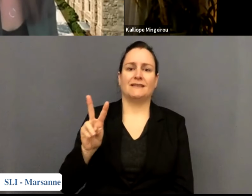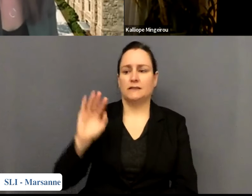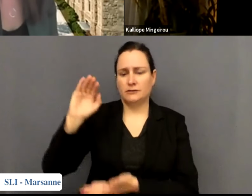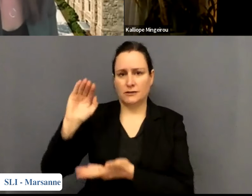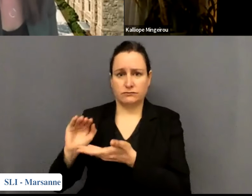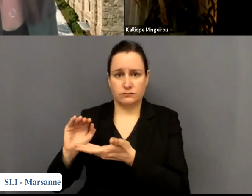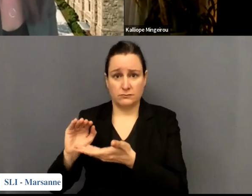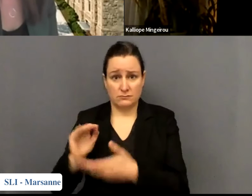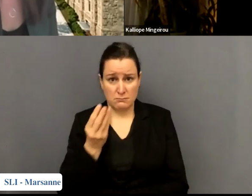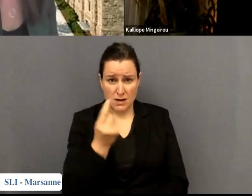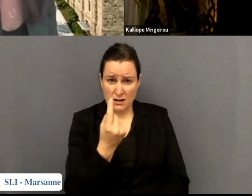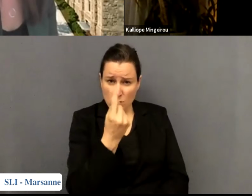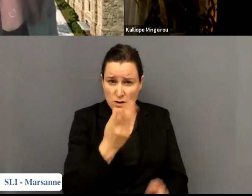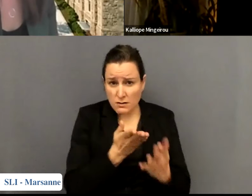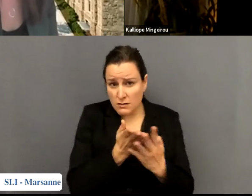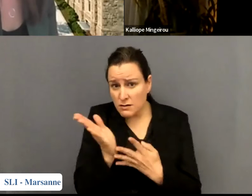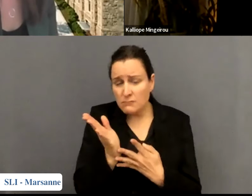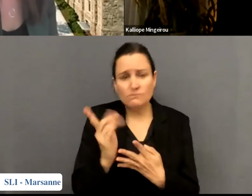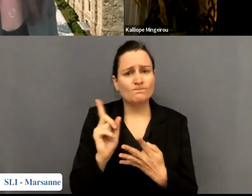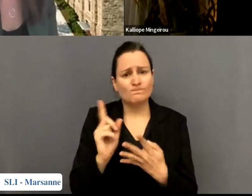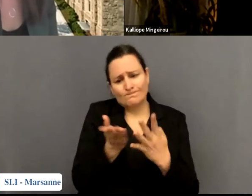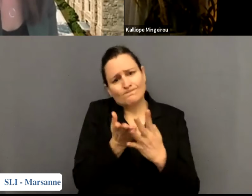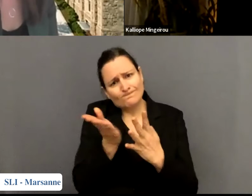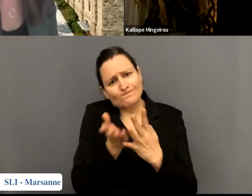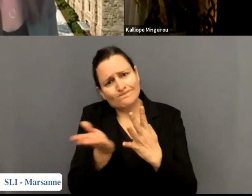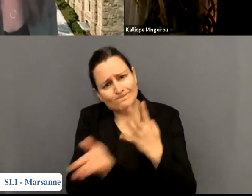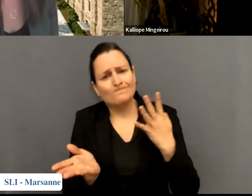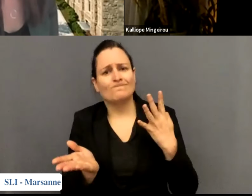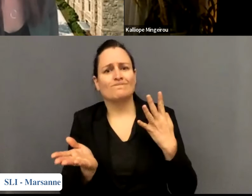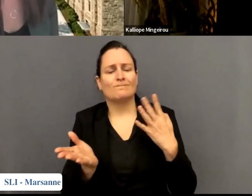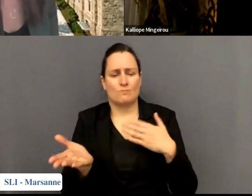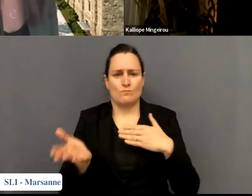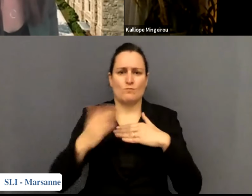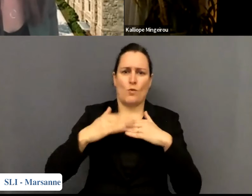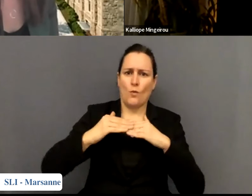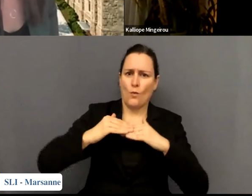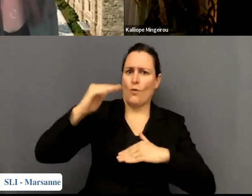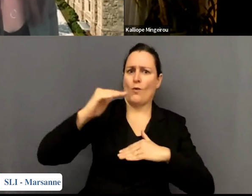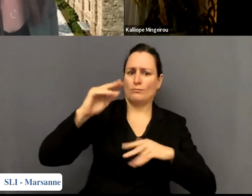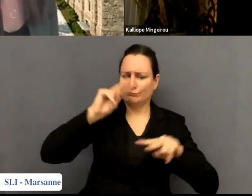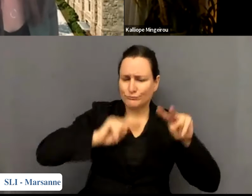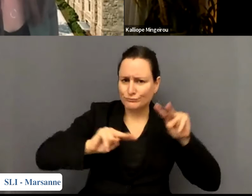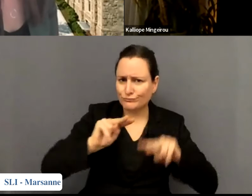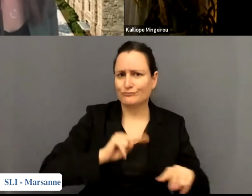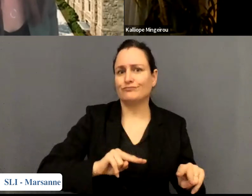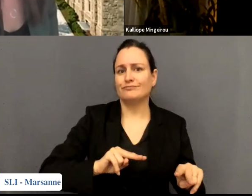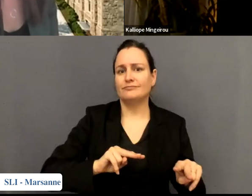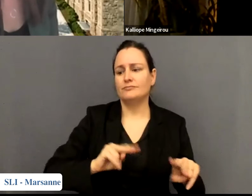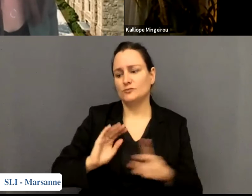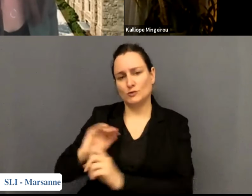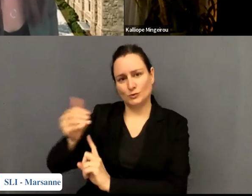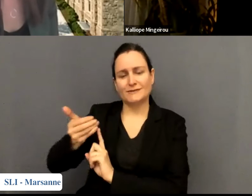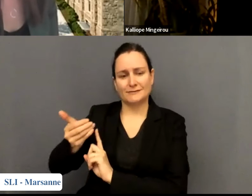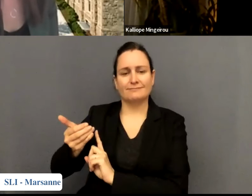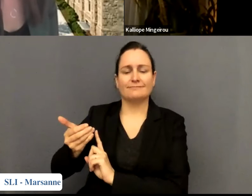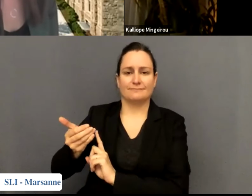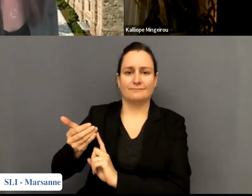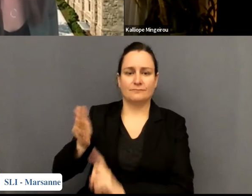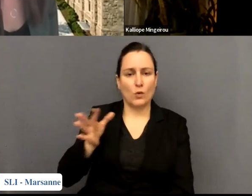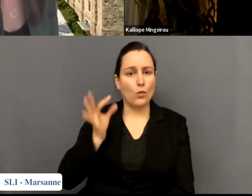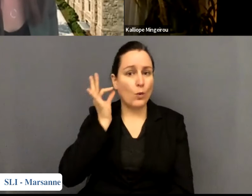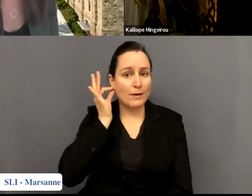really provokes, creates violence against women and girls. And